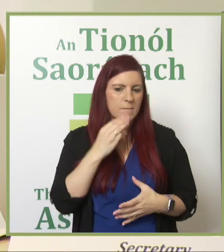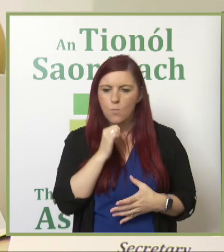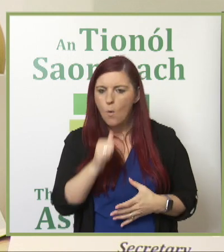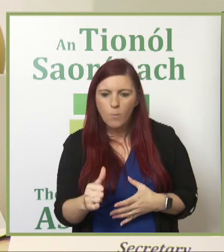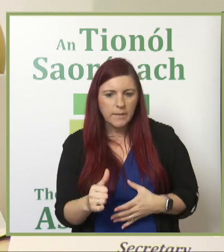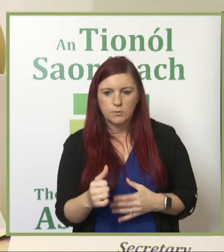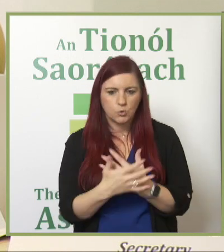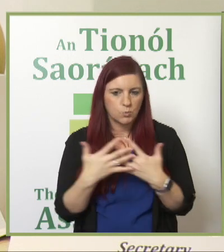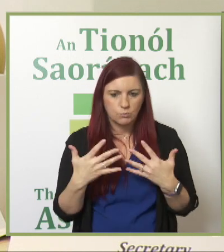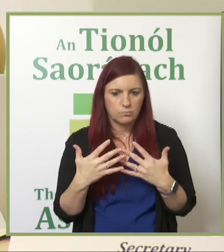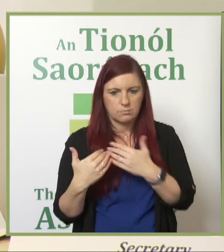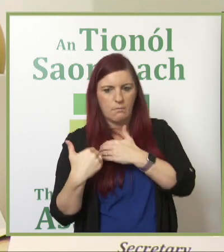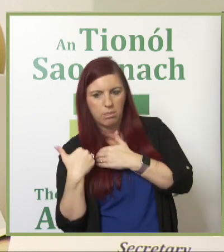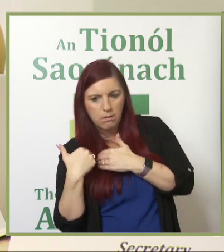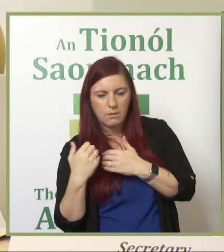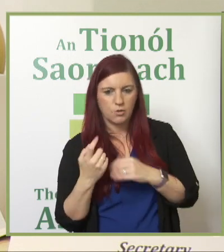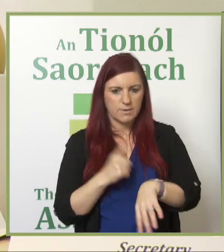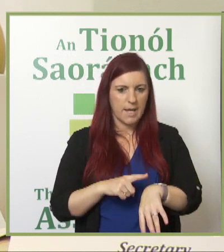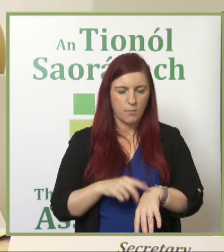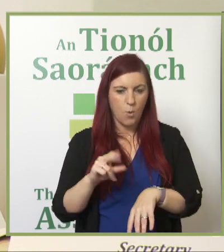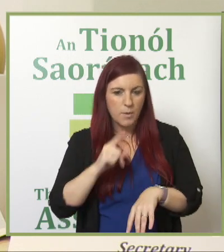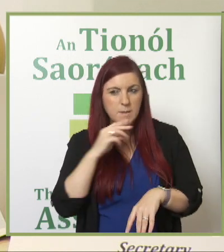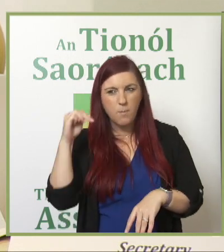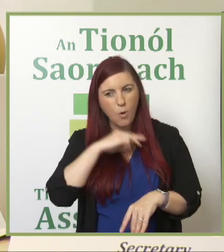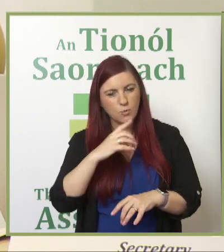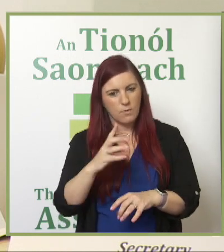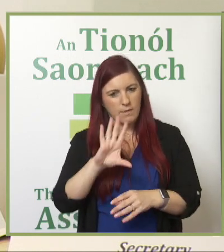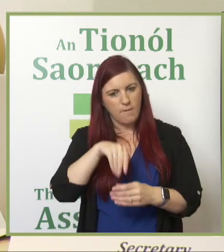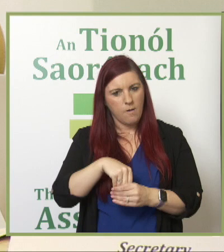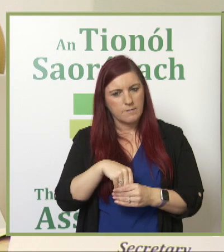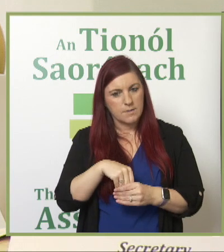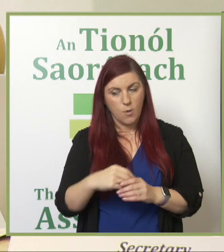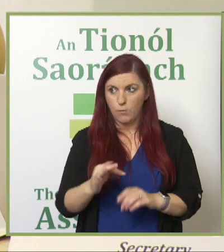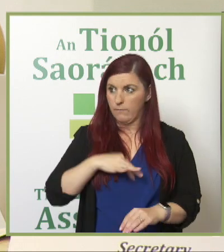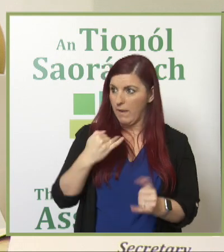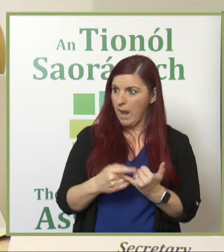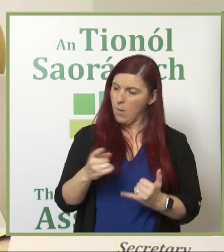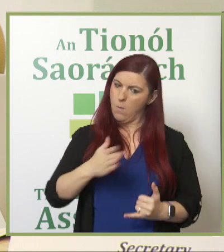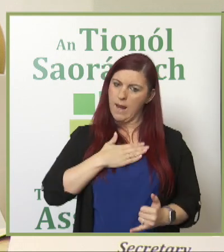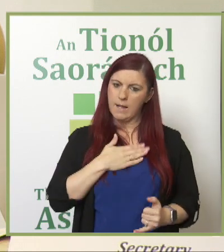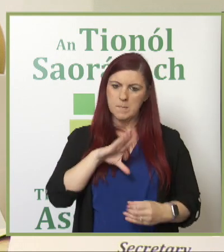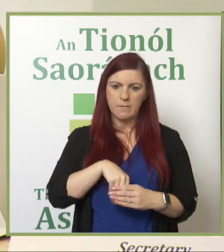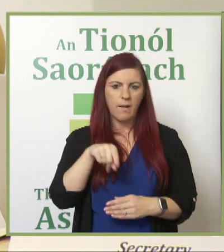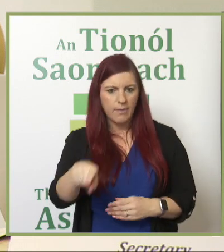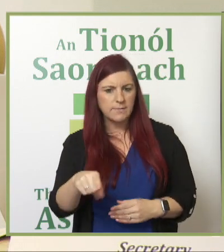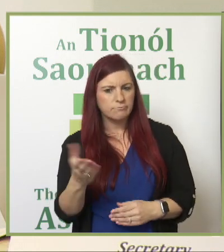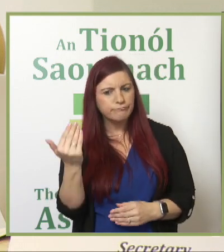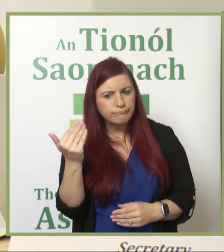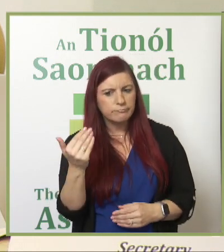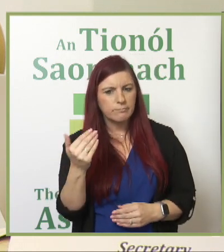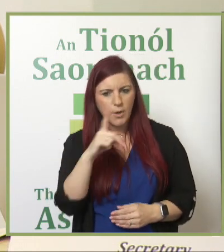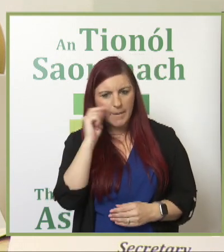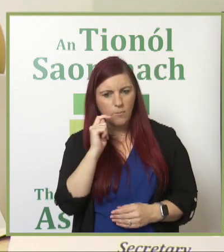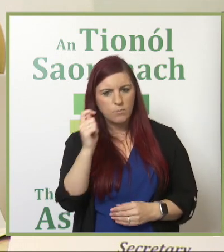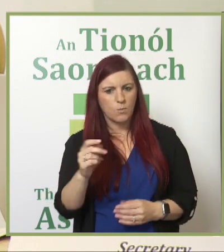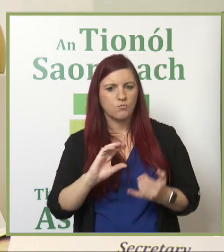but only important input for us to shape each agenda. So if you feel encouraged, hopefully put your name forward. We will aim to try get